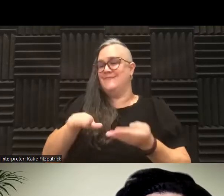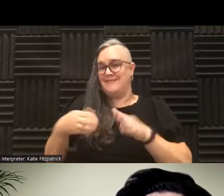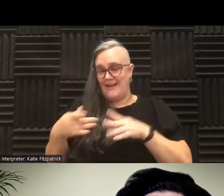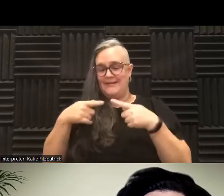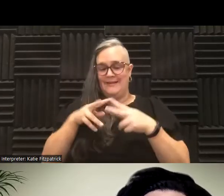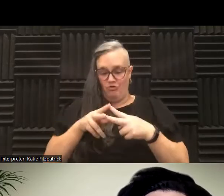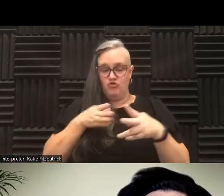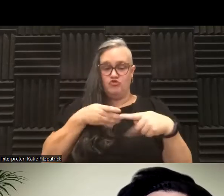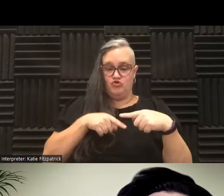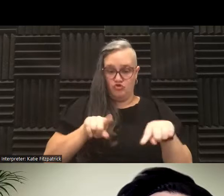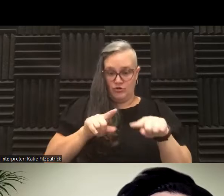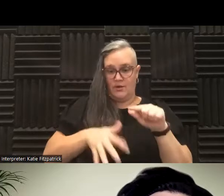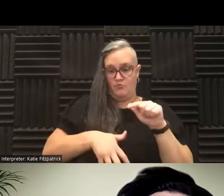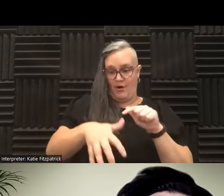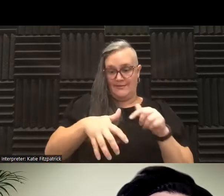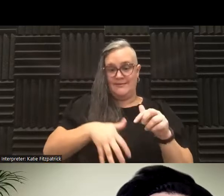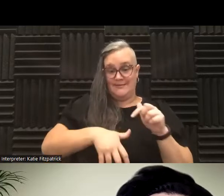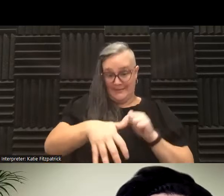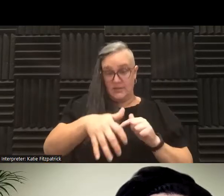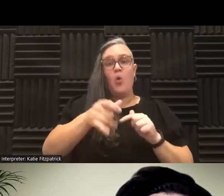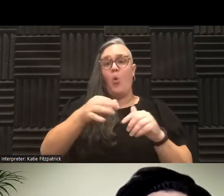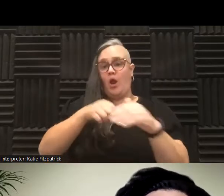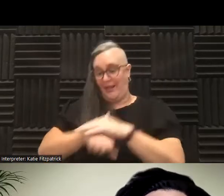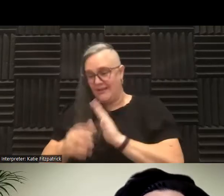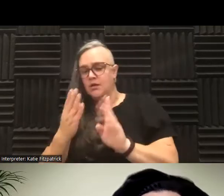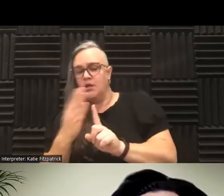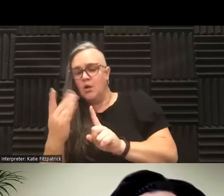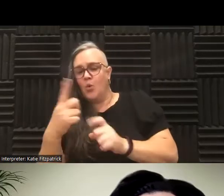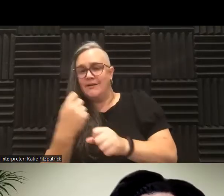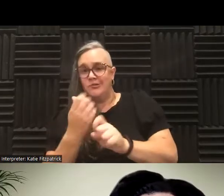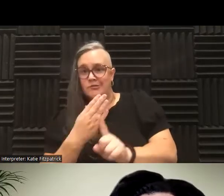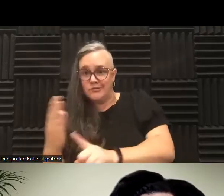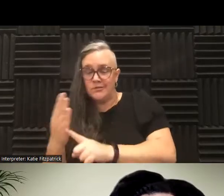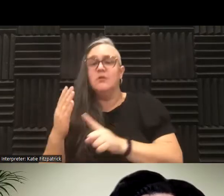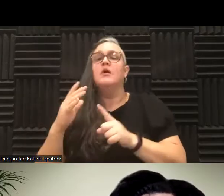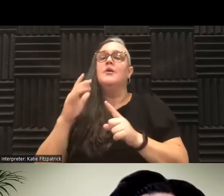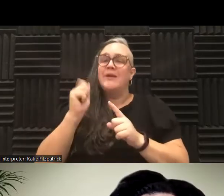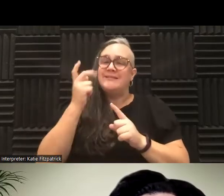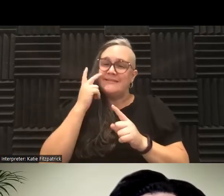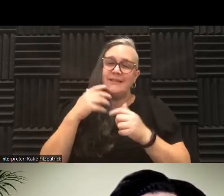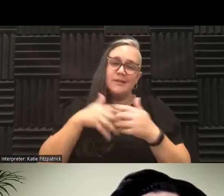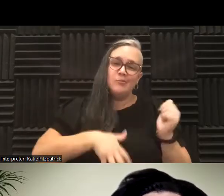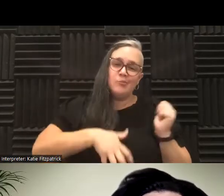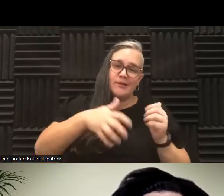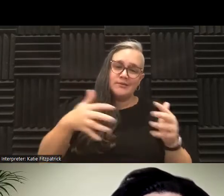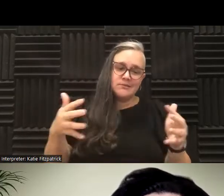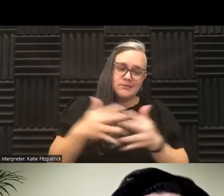pregnancy. That can be broken into pregnancy-associated, pregnancy-related mortalities.